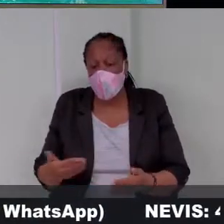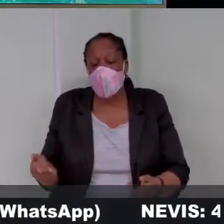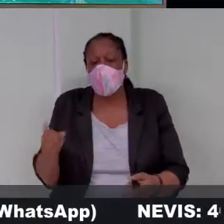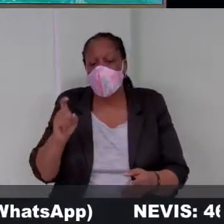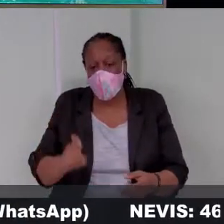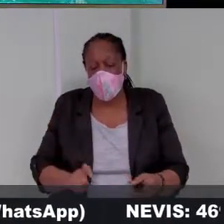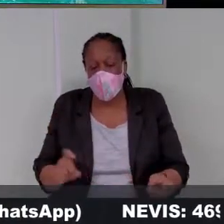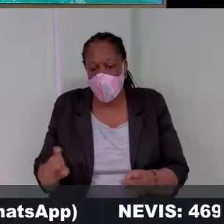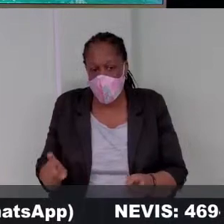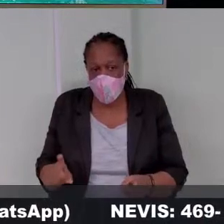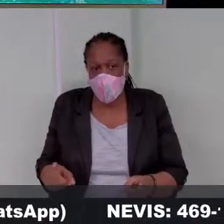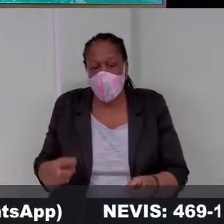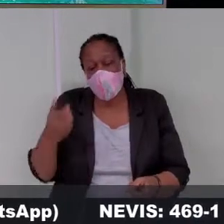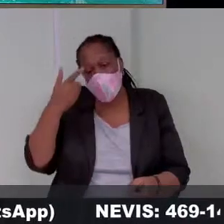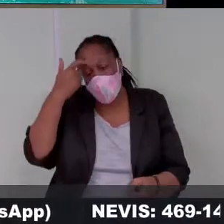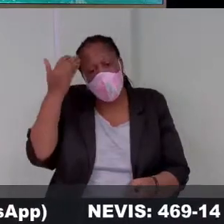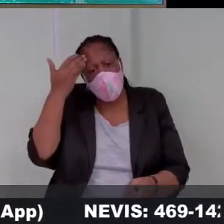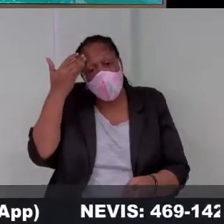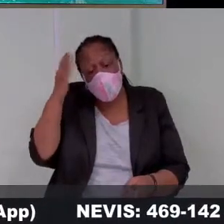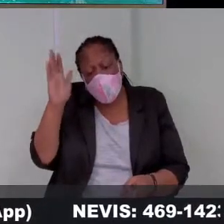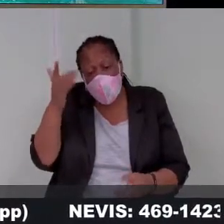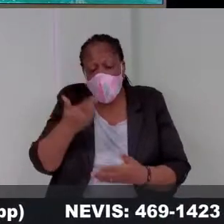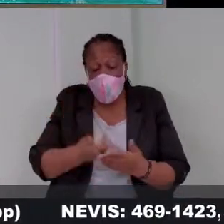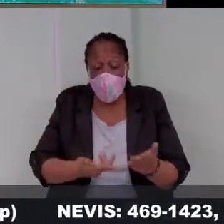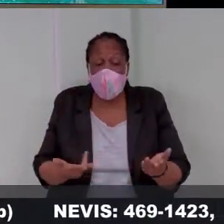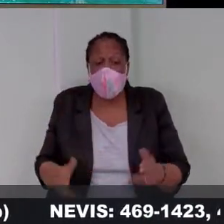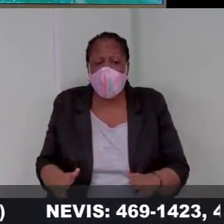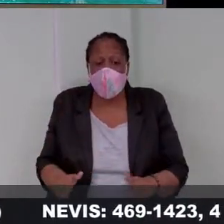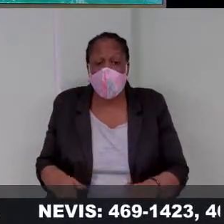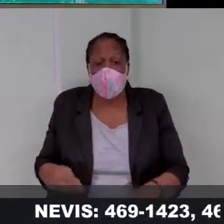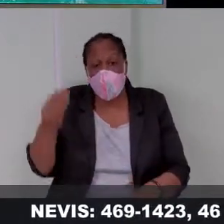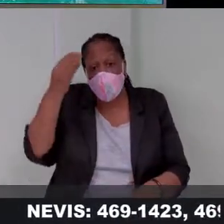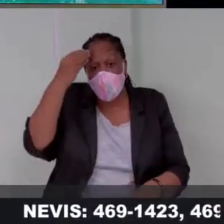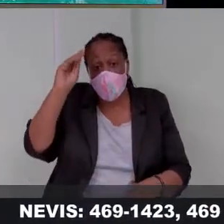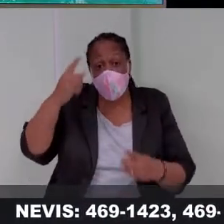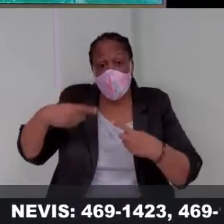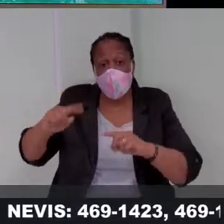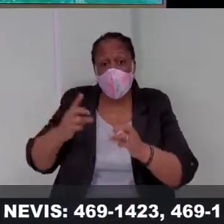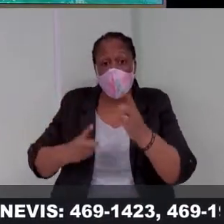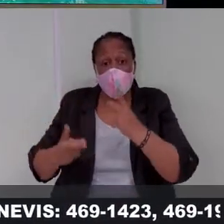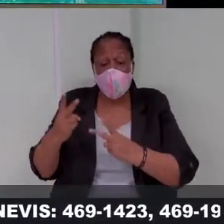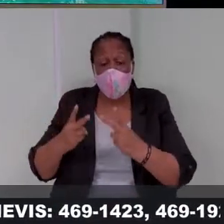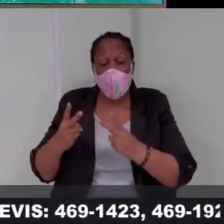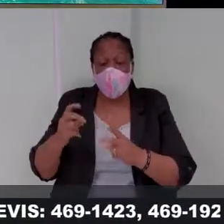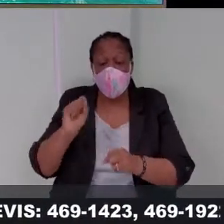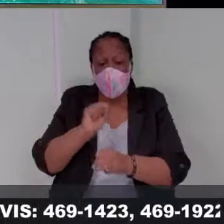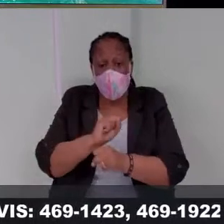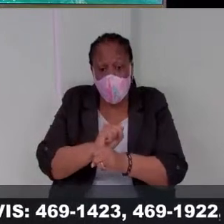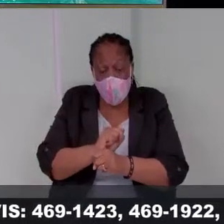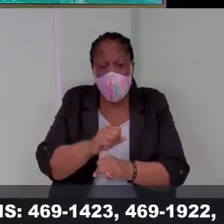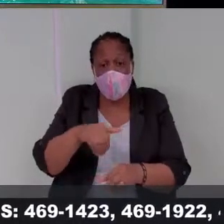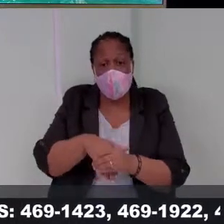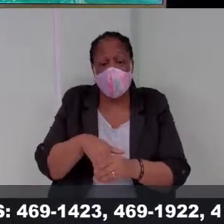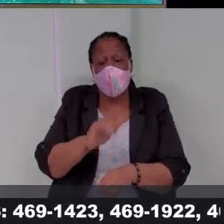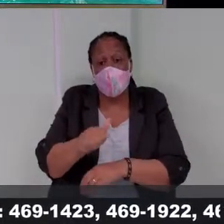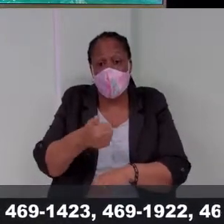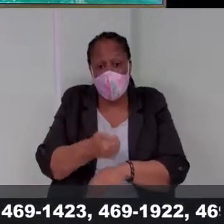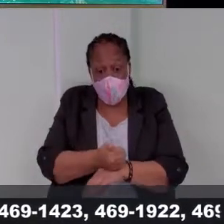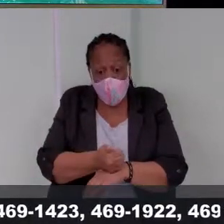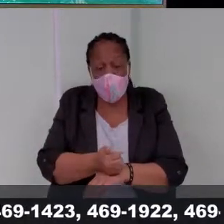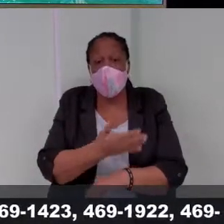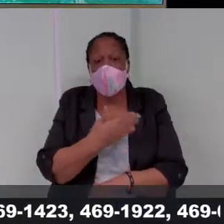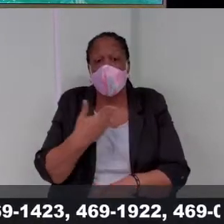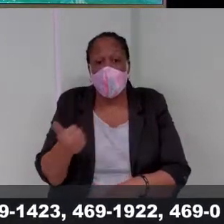different screening process, such as the temperature checks, which are critical. And persons keep fighting about